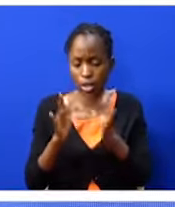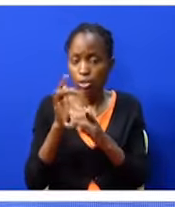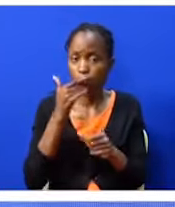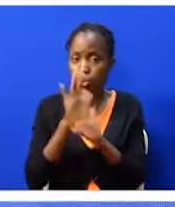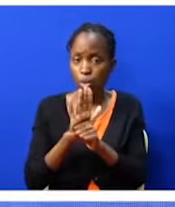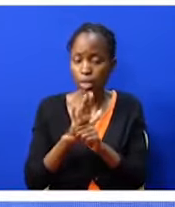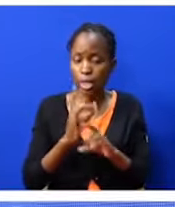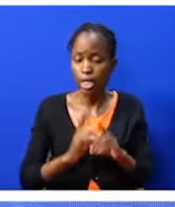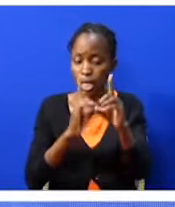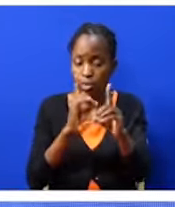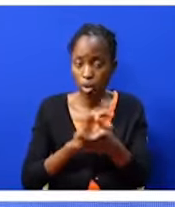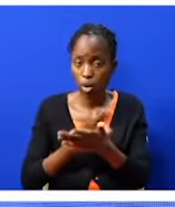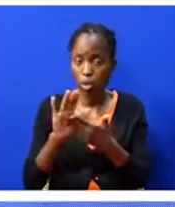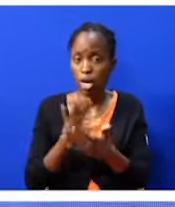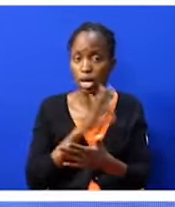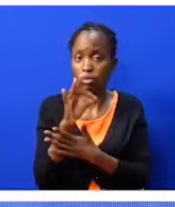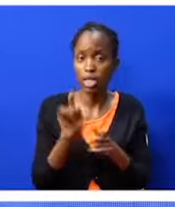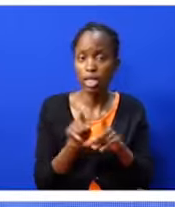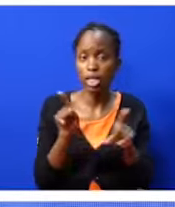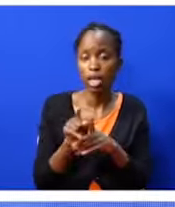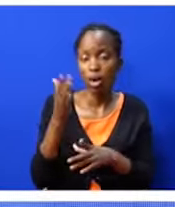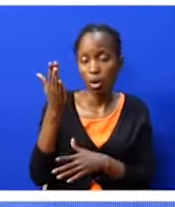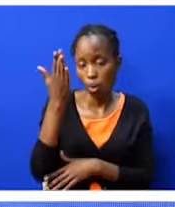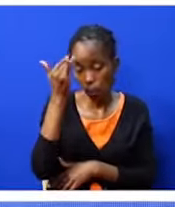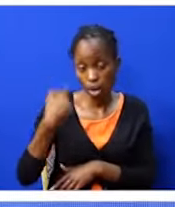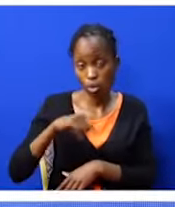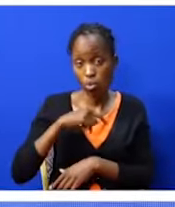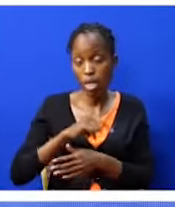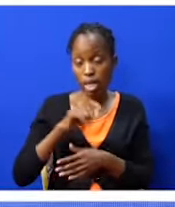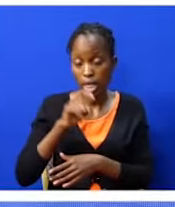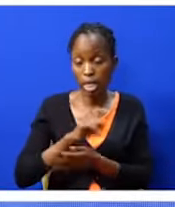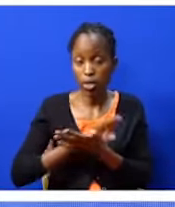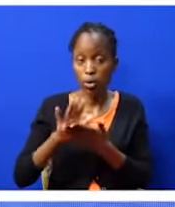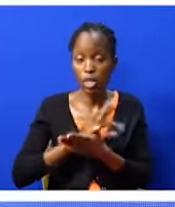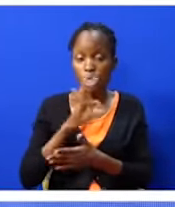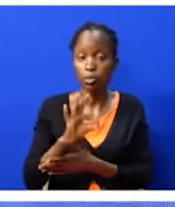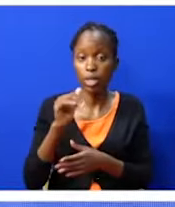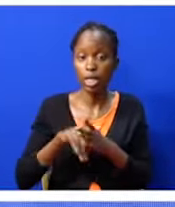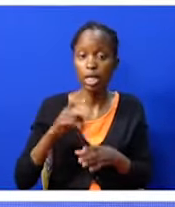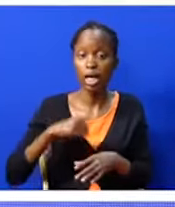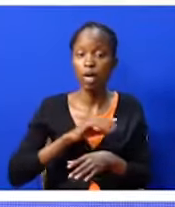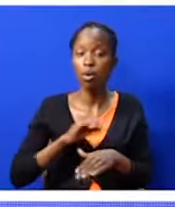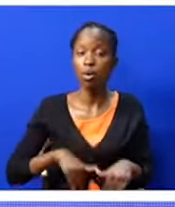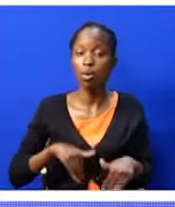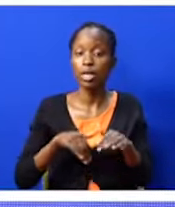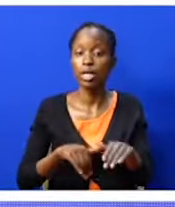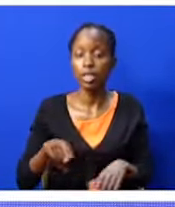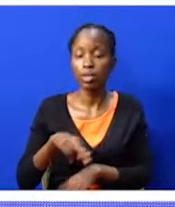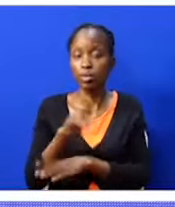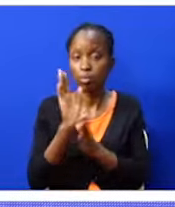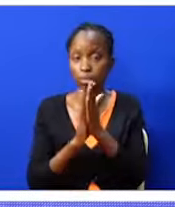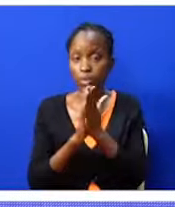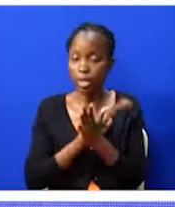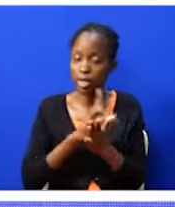disciples? And why do we need the Holy Spirit in our Christian walk? Praise the